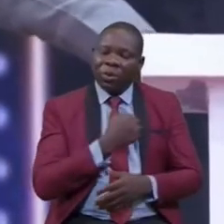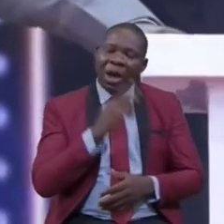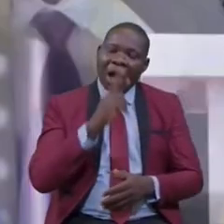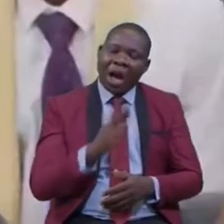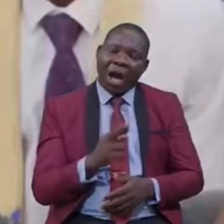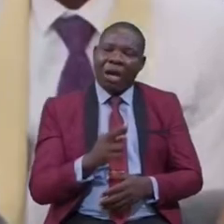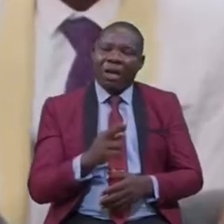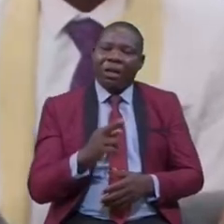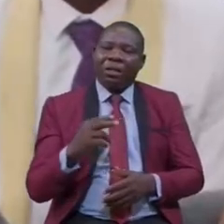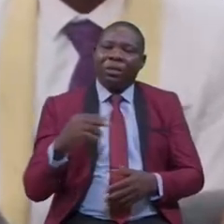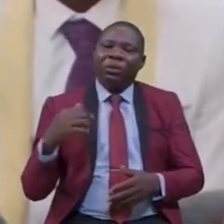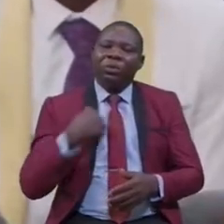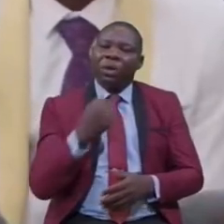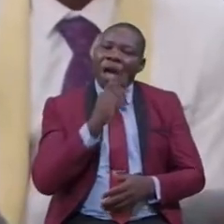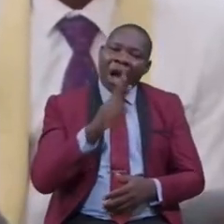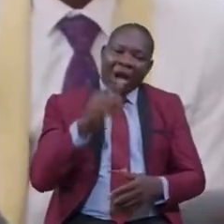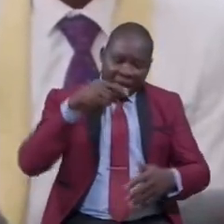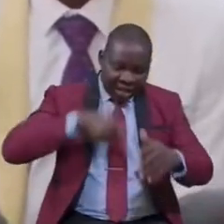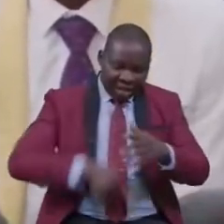it.